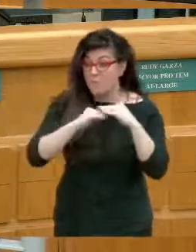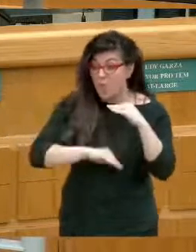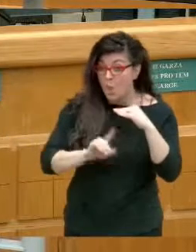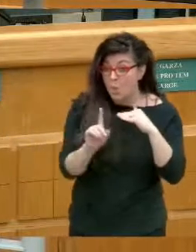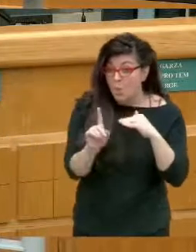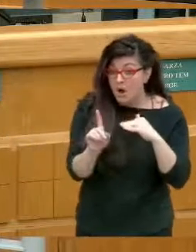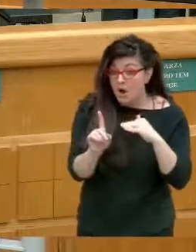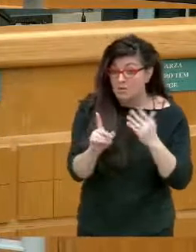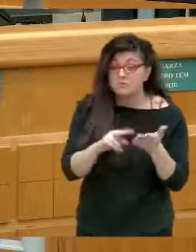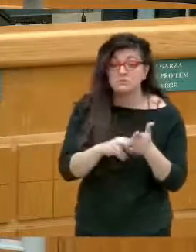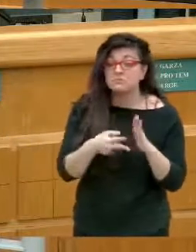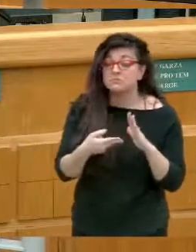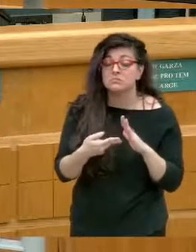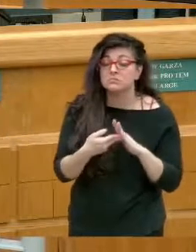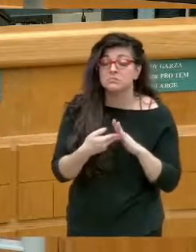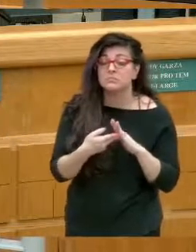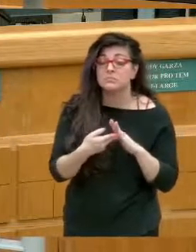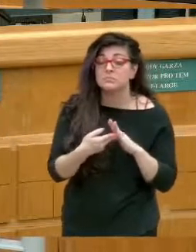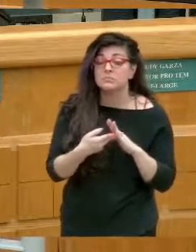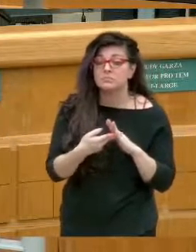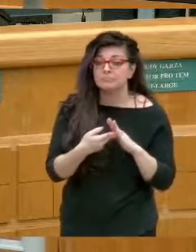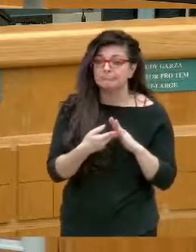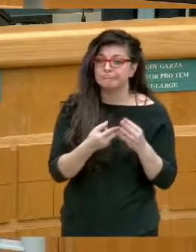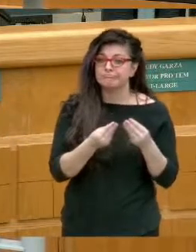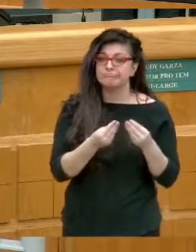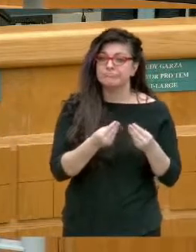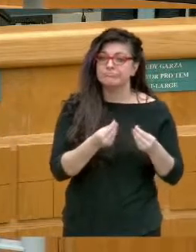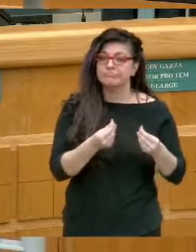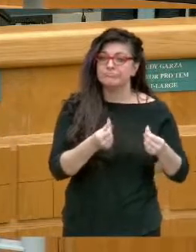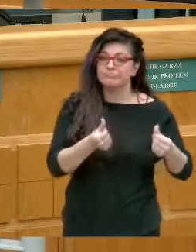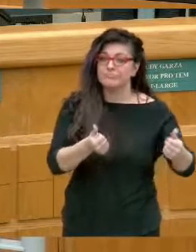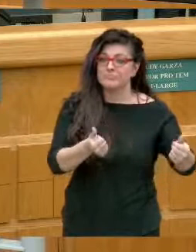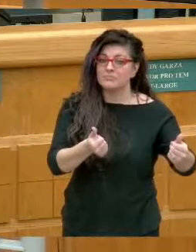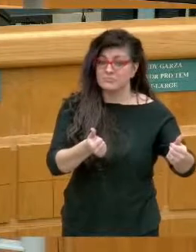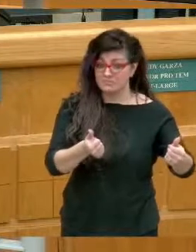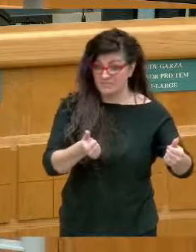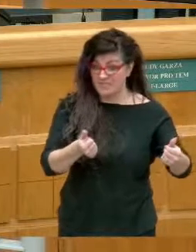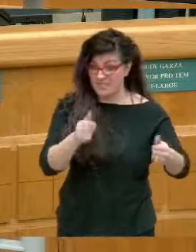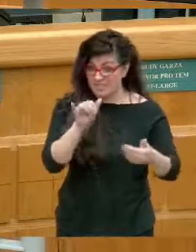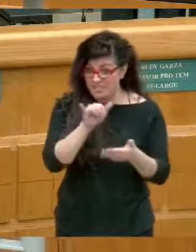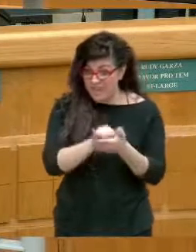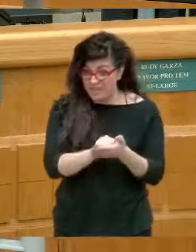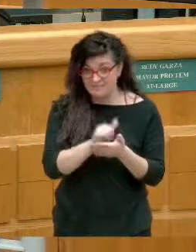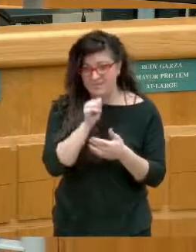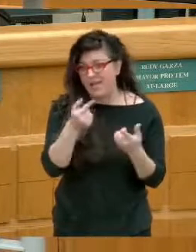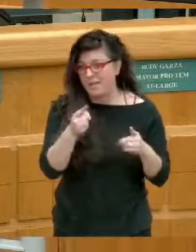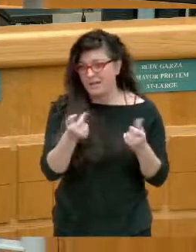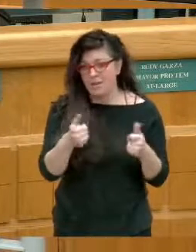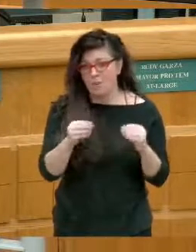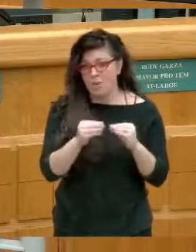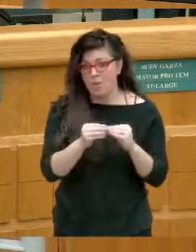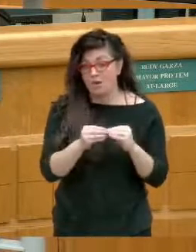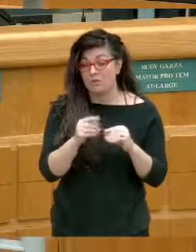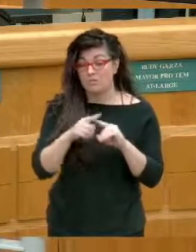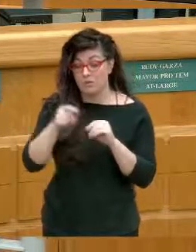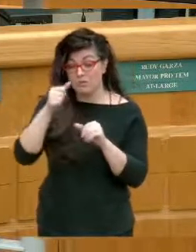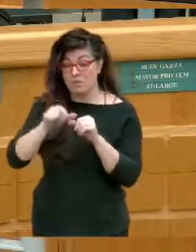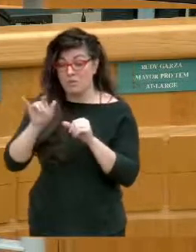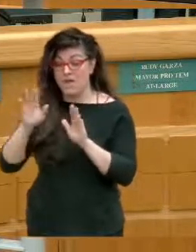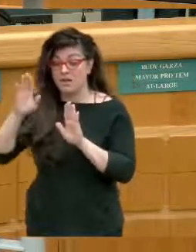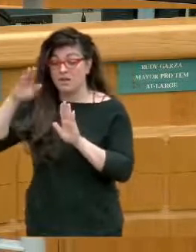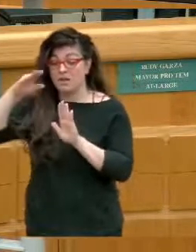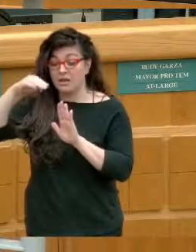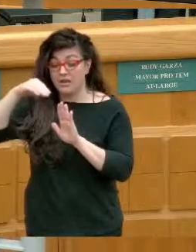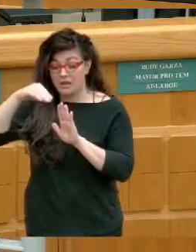that means dying out. That's no longer happening, but that downward curve that we saw earlier in the number of